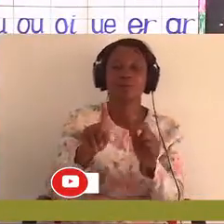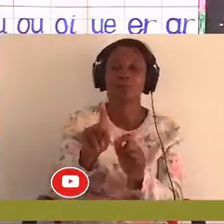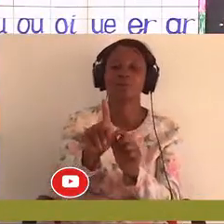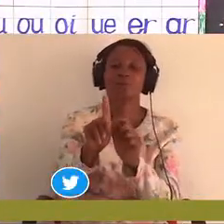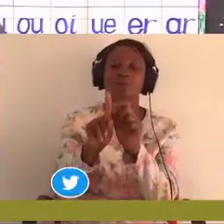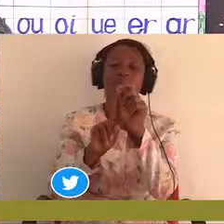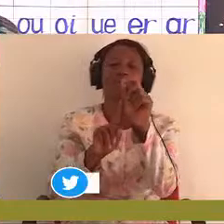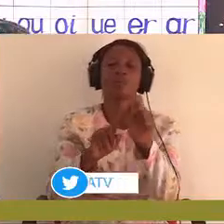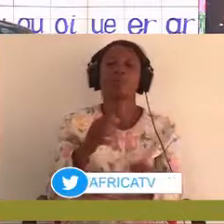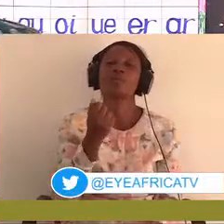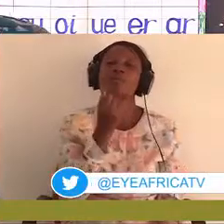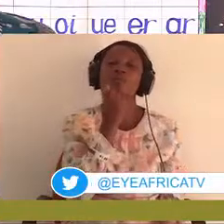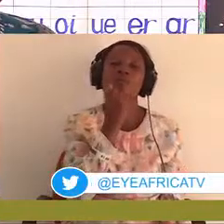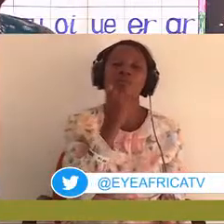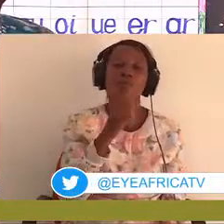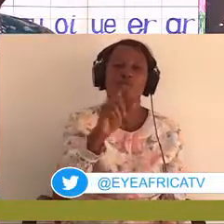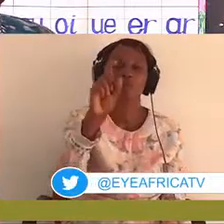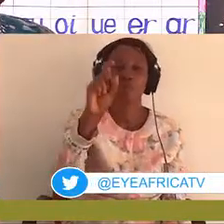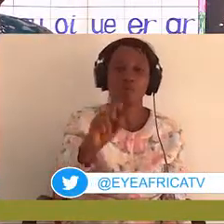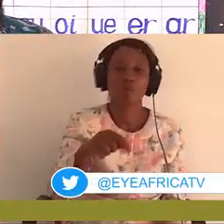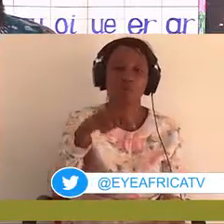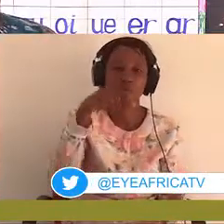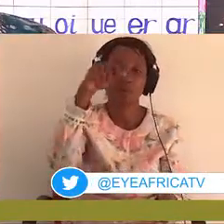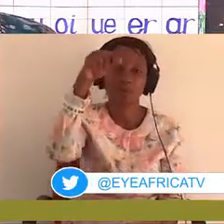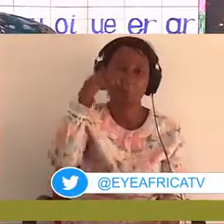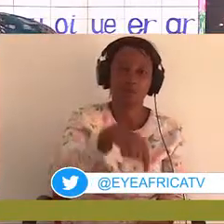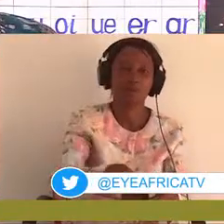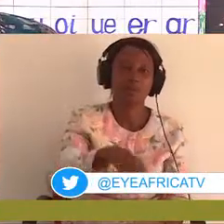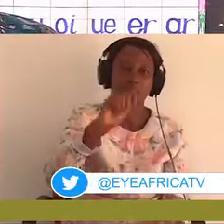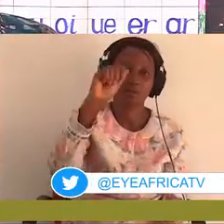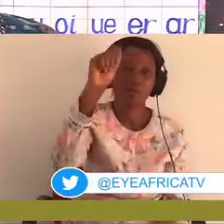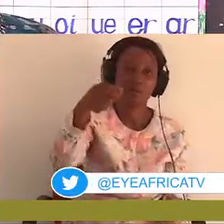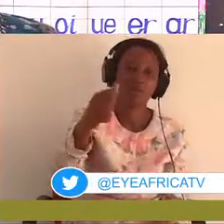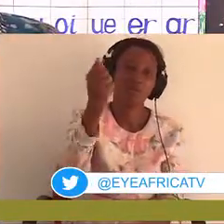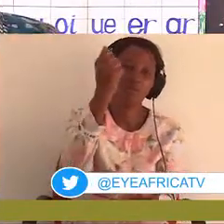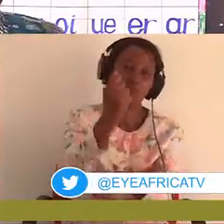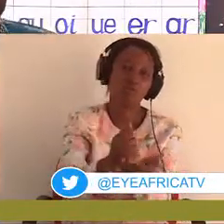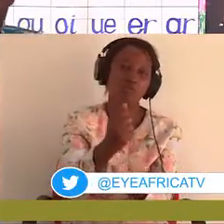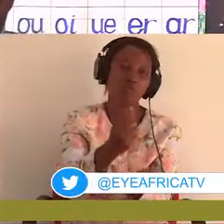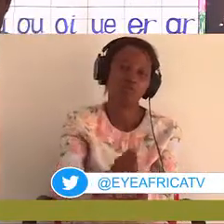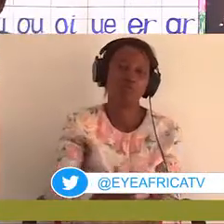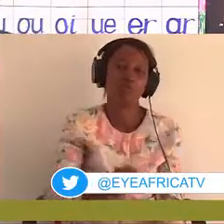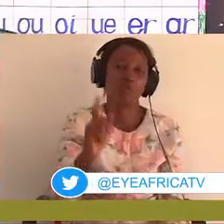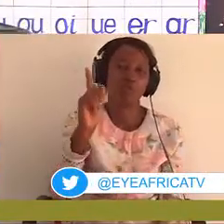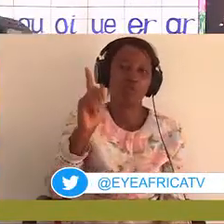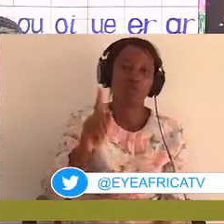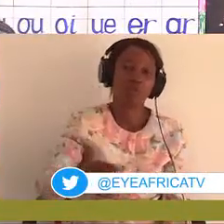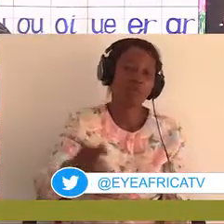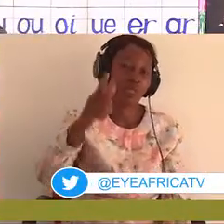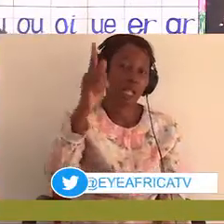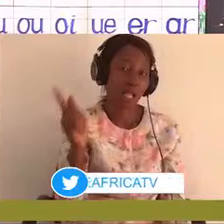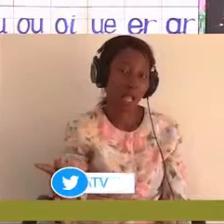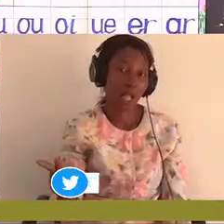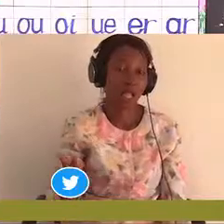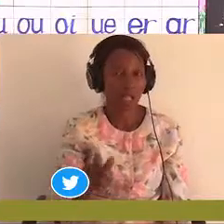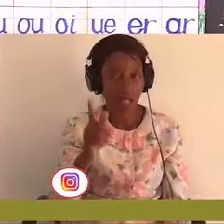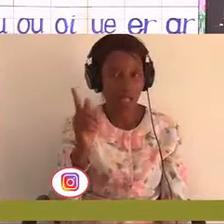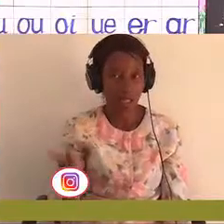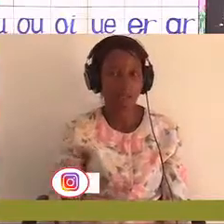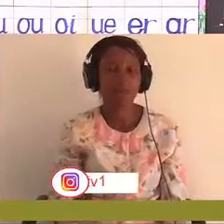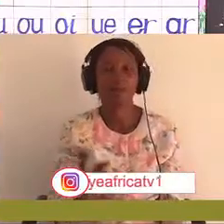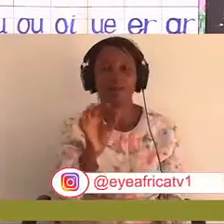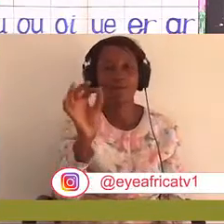increase the number of words in your bank. So what sound was it? G. Very